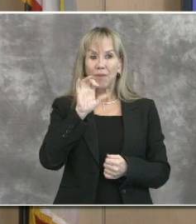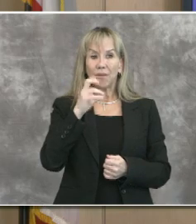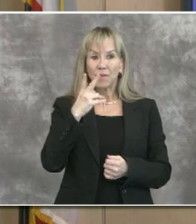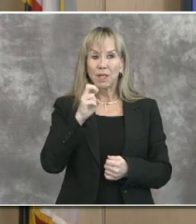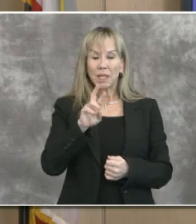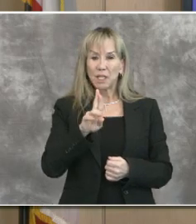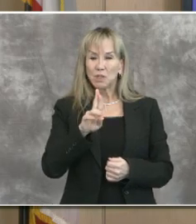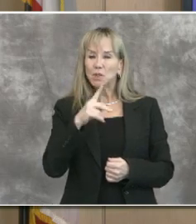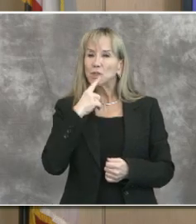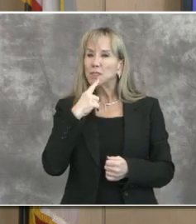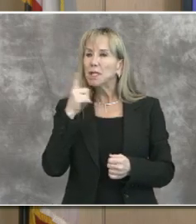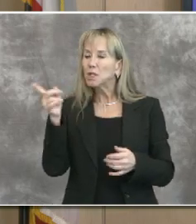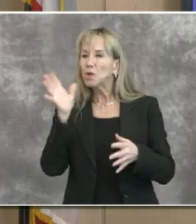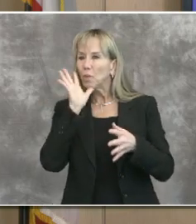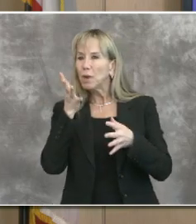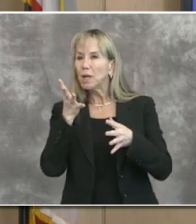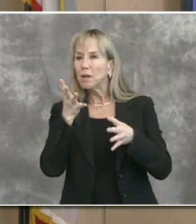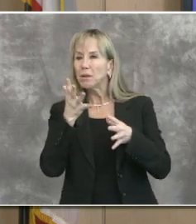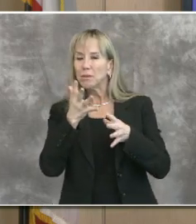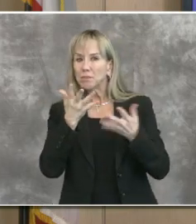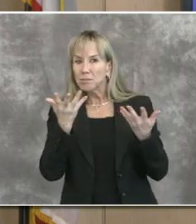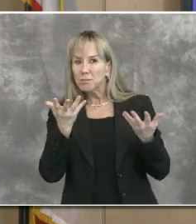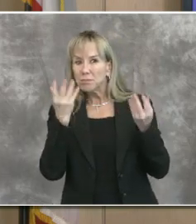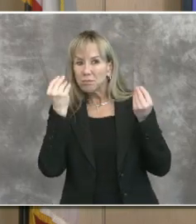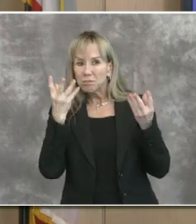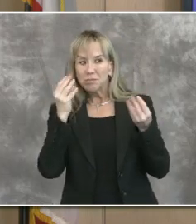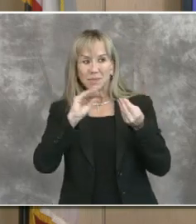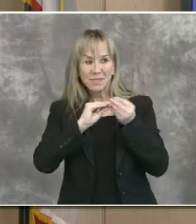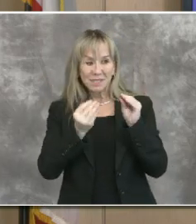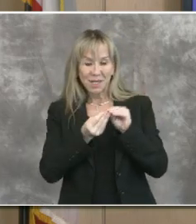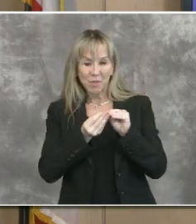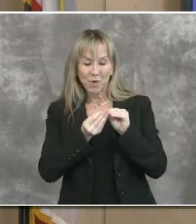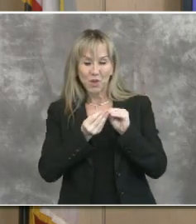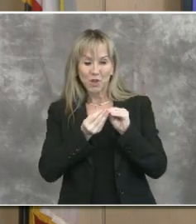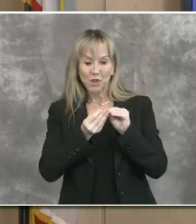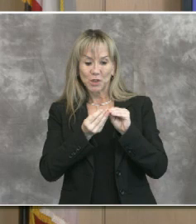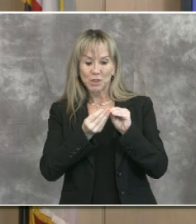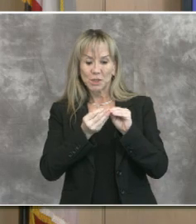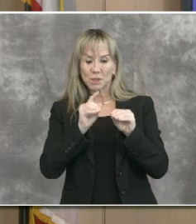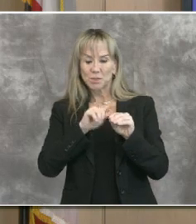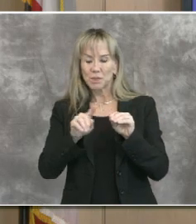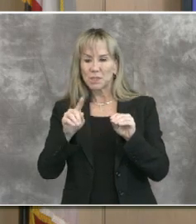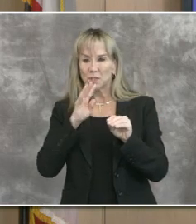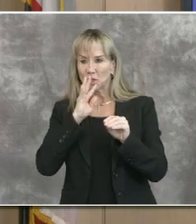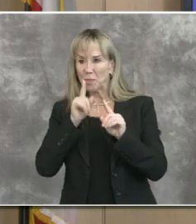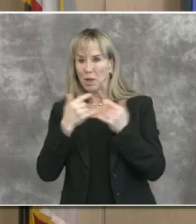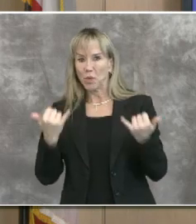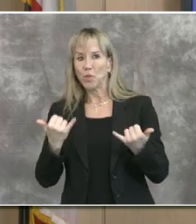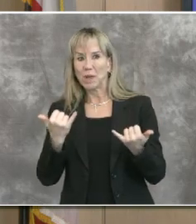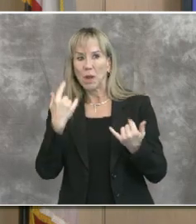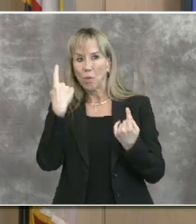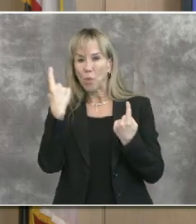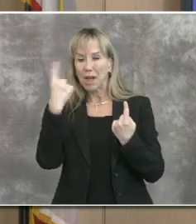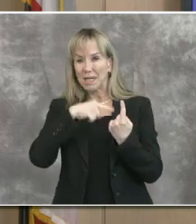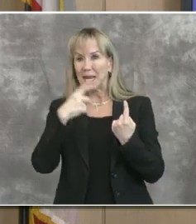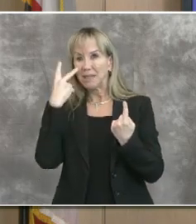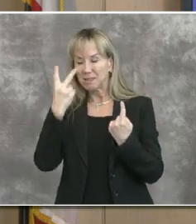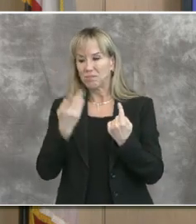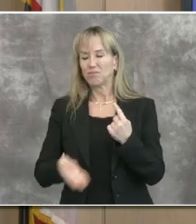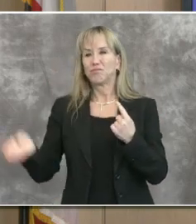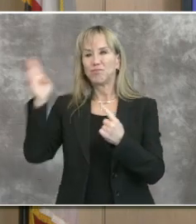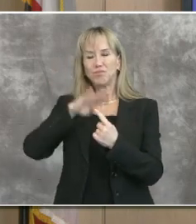worth of numbers, but given that this is the deadliest single day of numbers we're seeing of people dying from